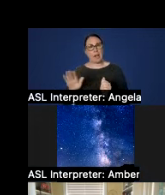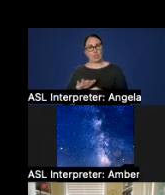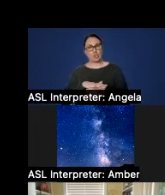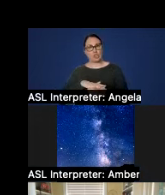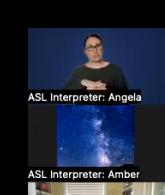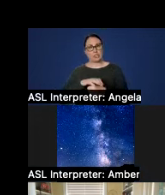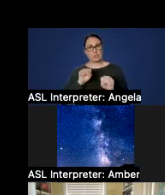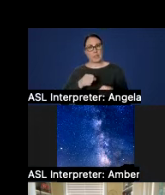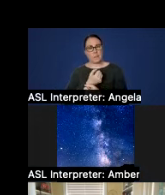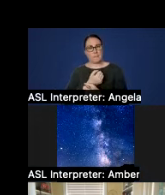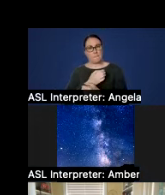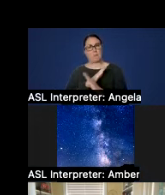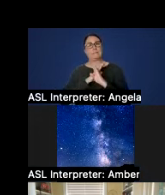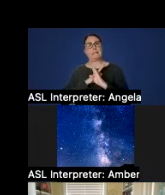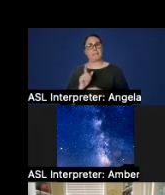victims on the res.